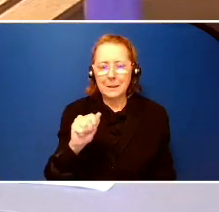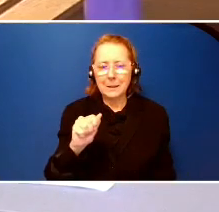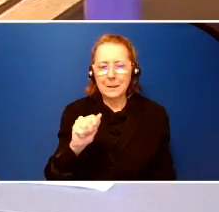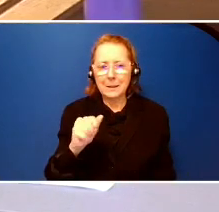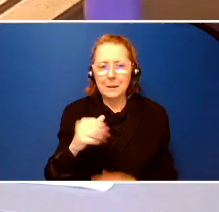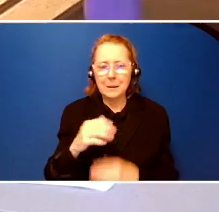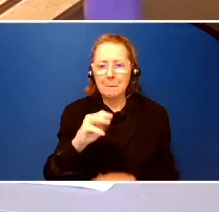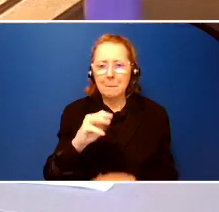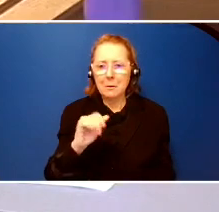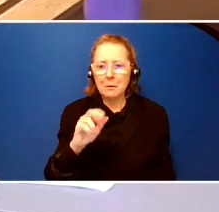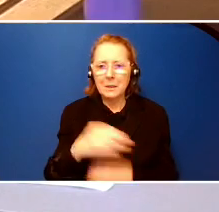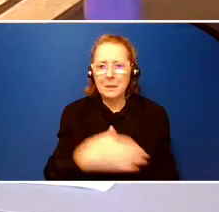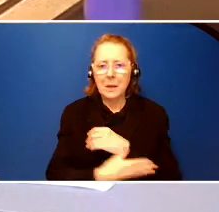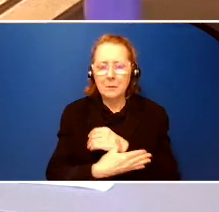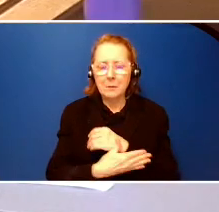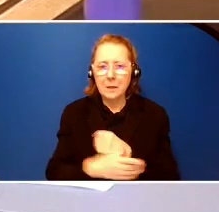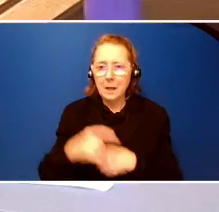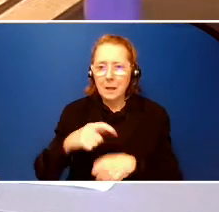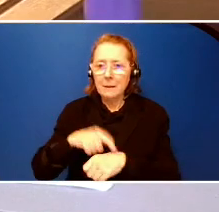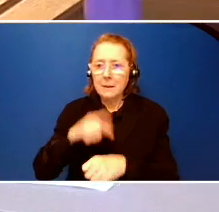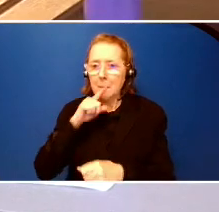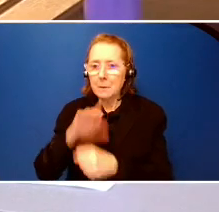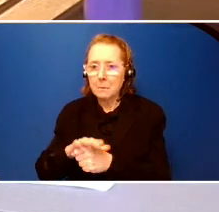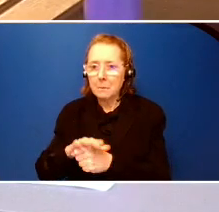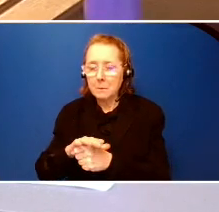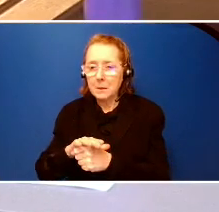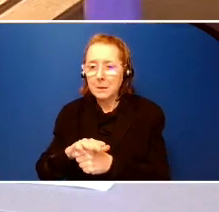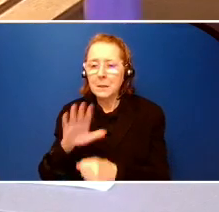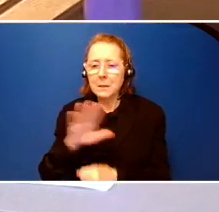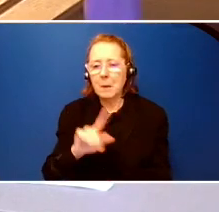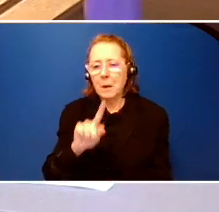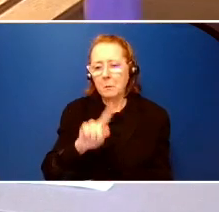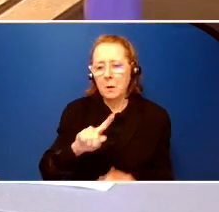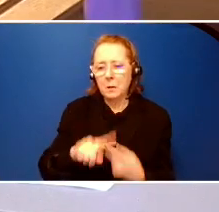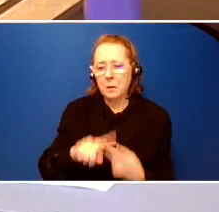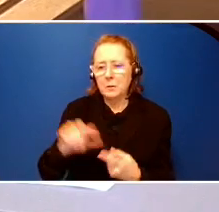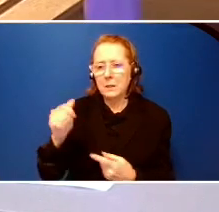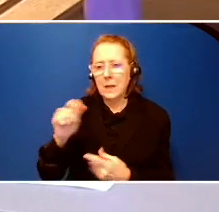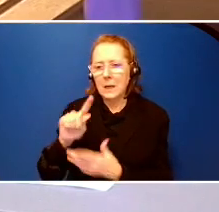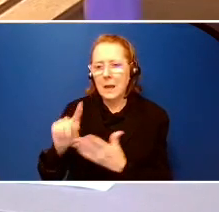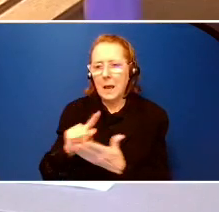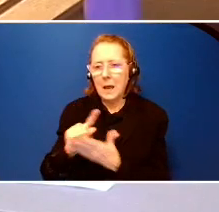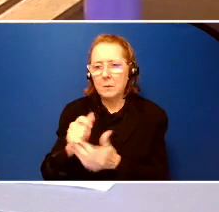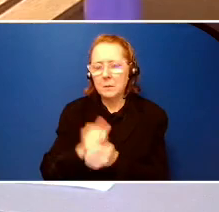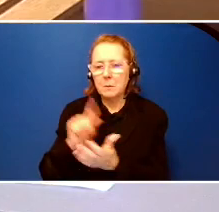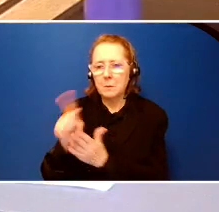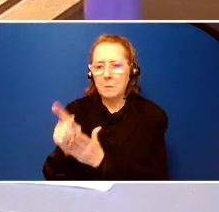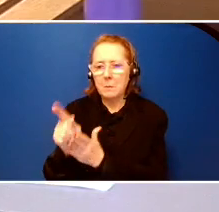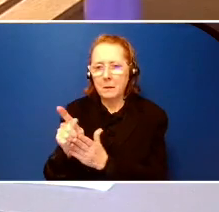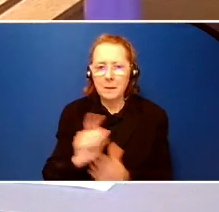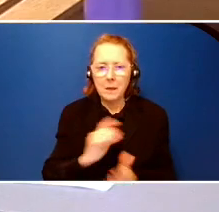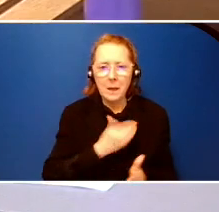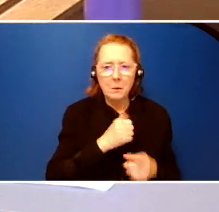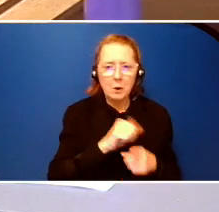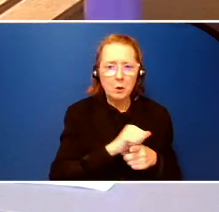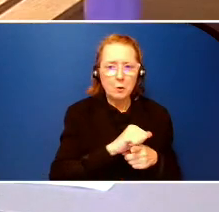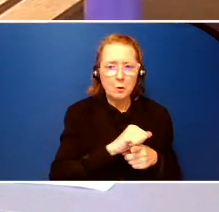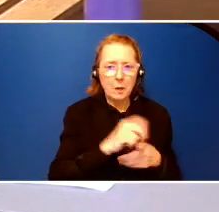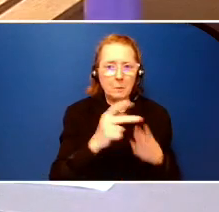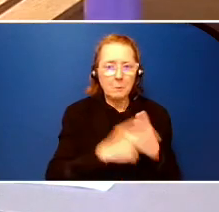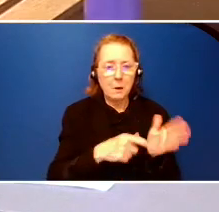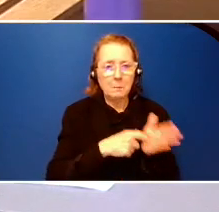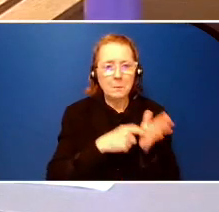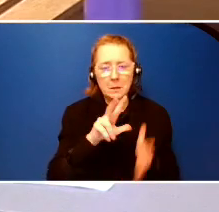hours a month once you get through our 30-hour training program. And of course, we guide you and provide